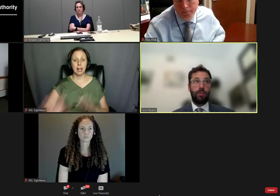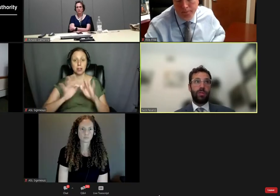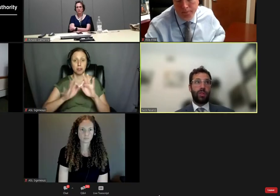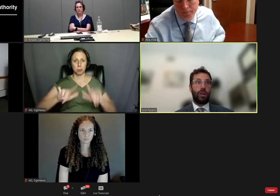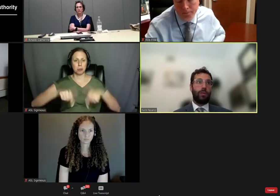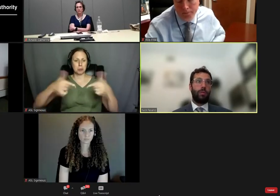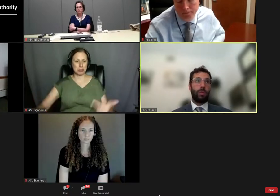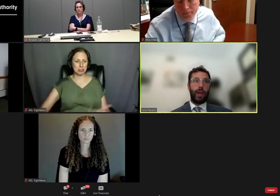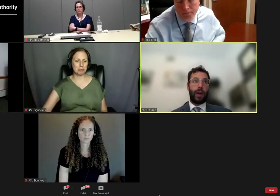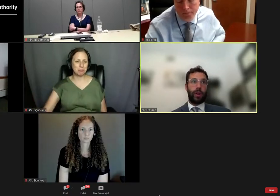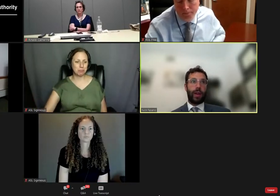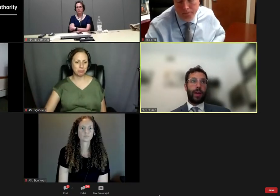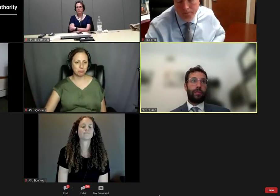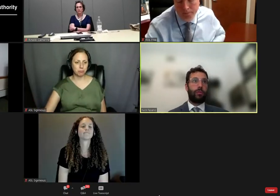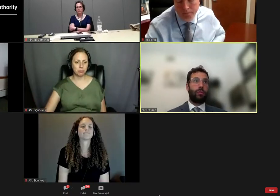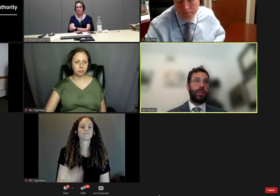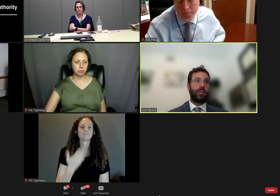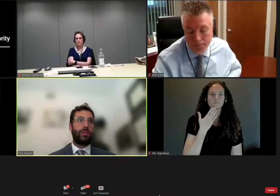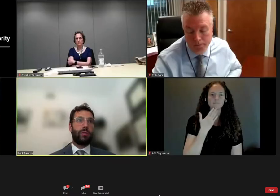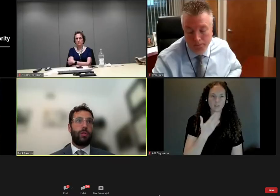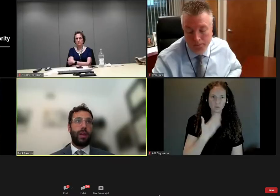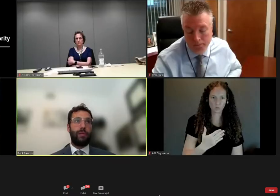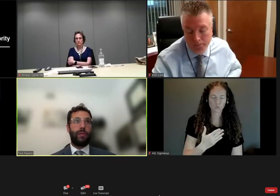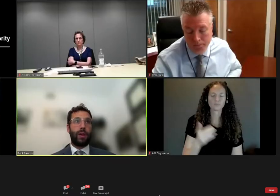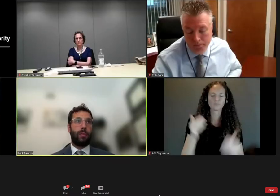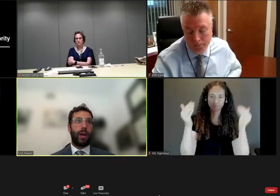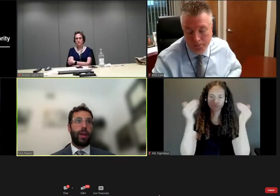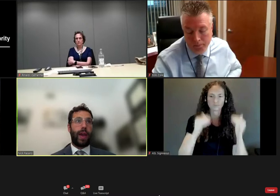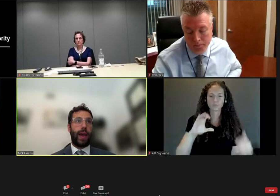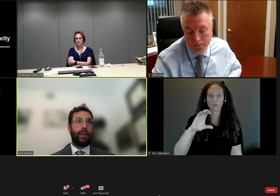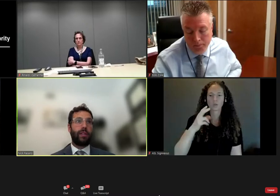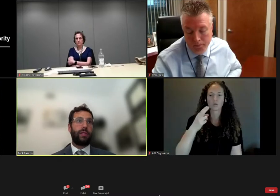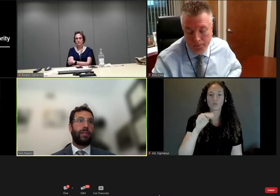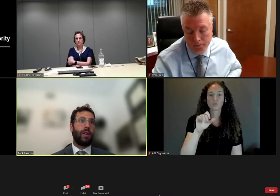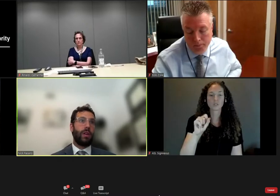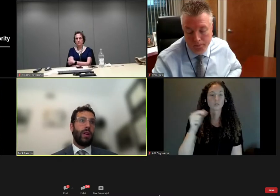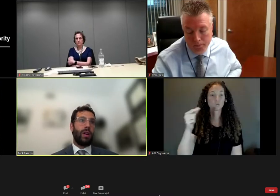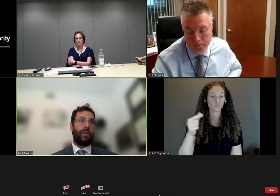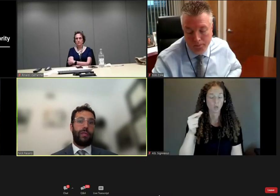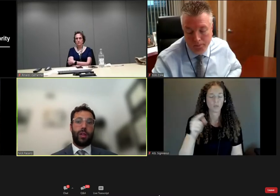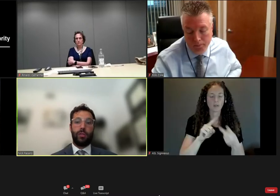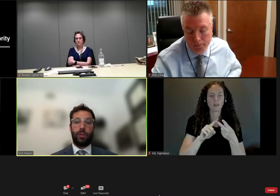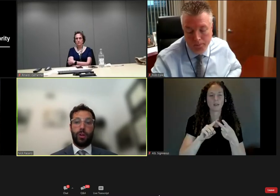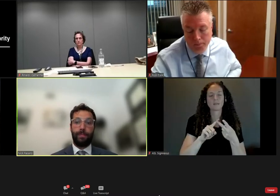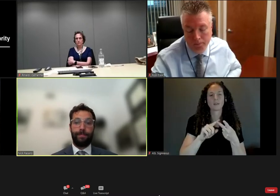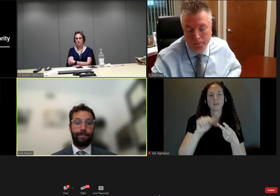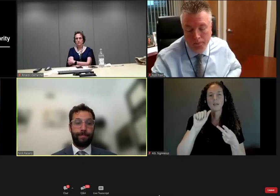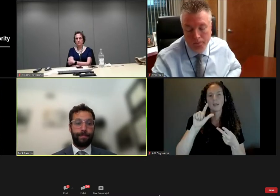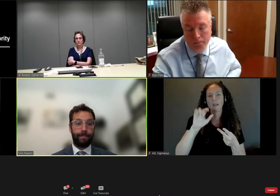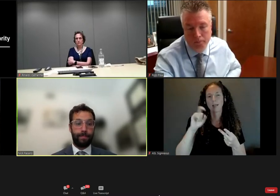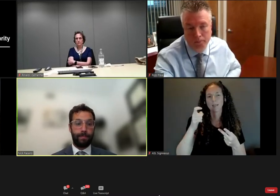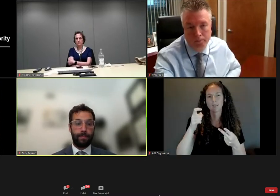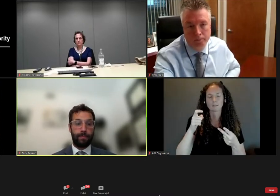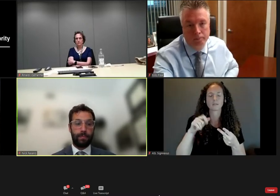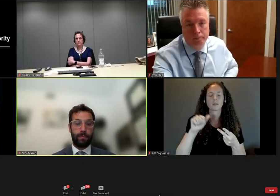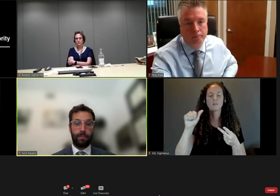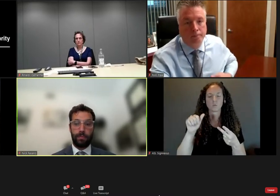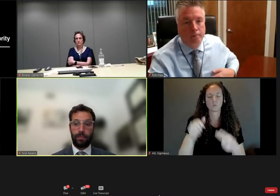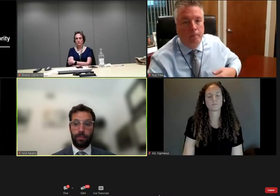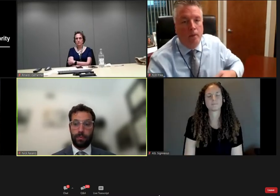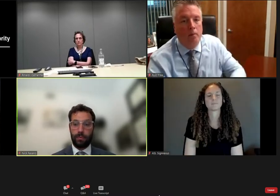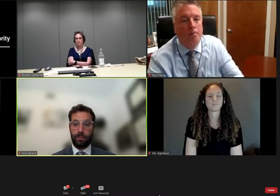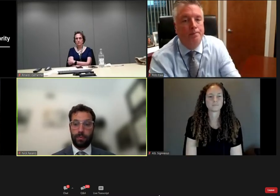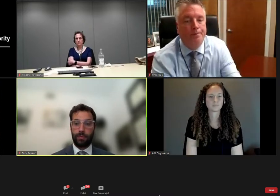Thank you. So now we're going to have Chris Greif, followed by Alex Afanador.